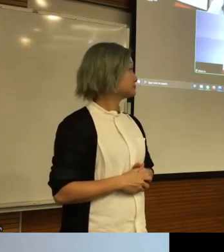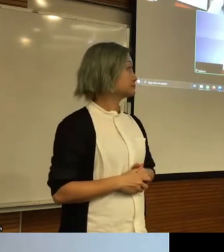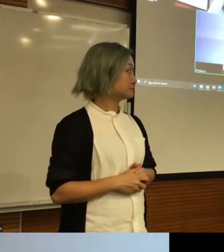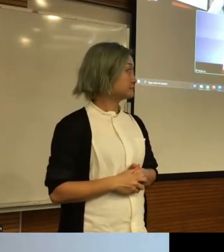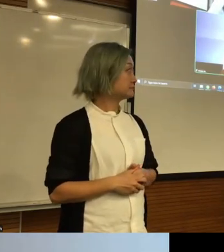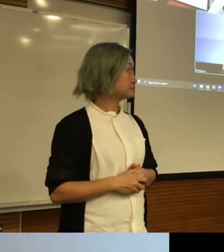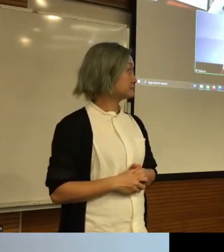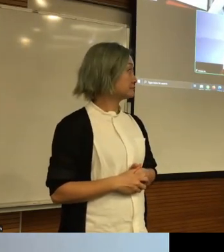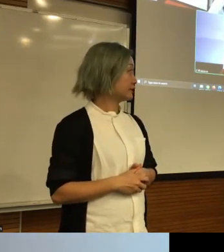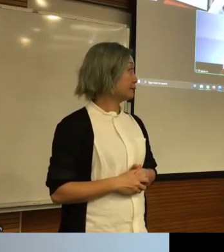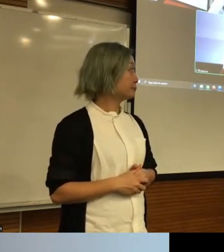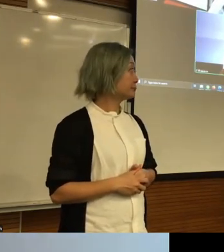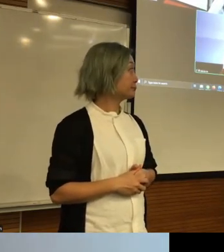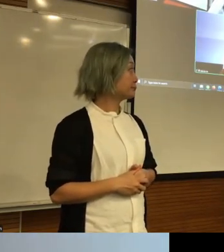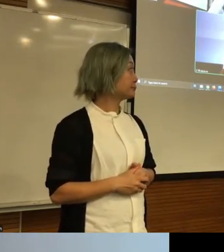Did you get it?